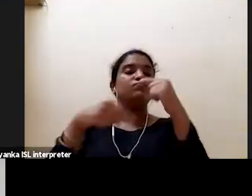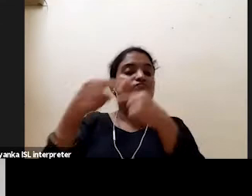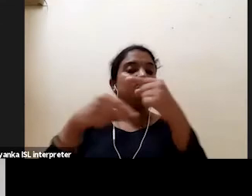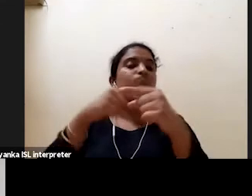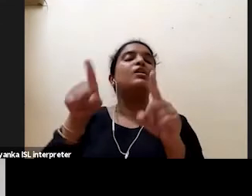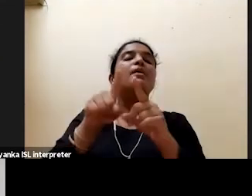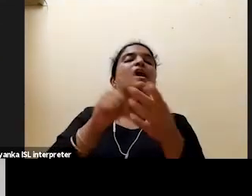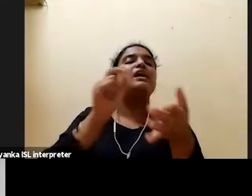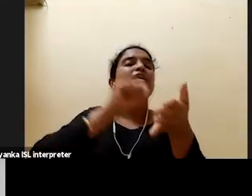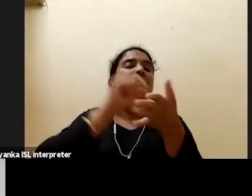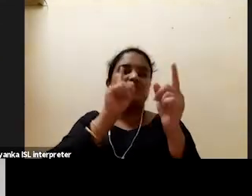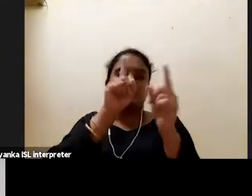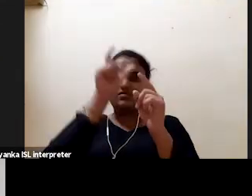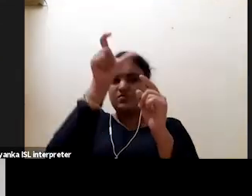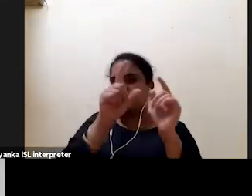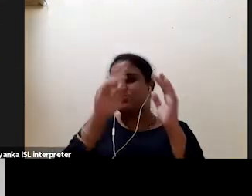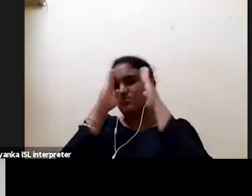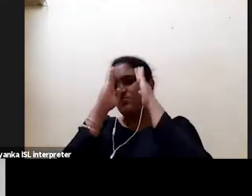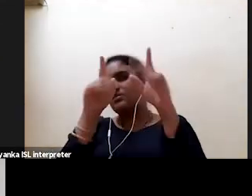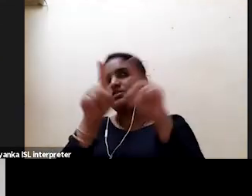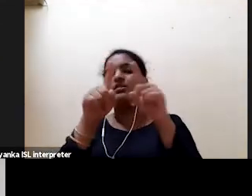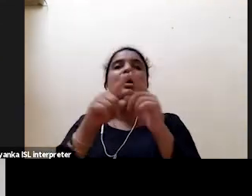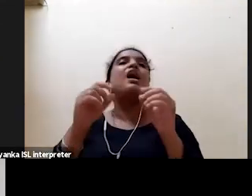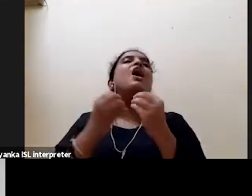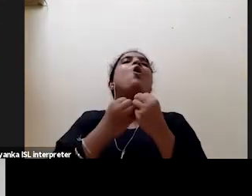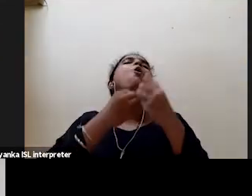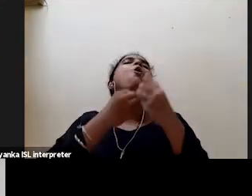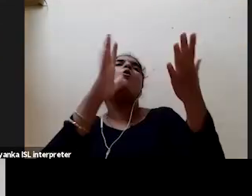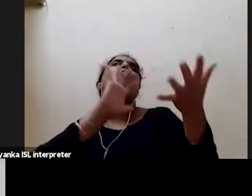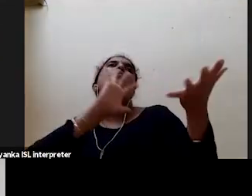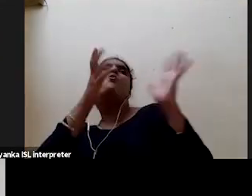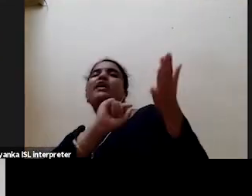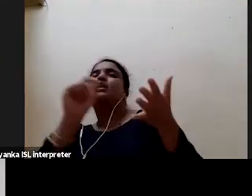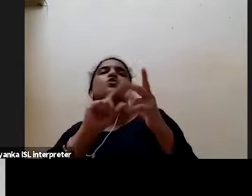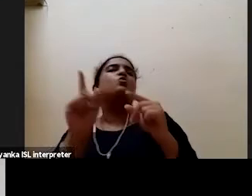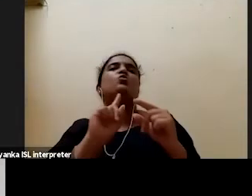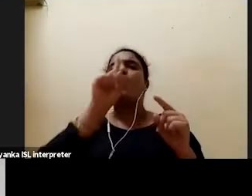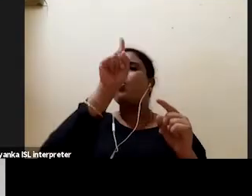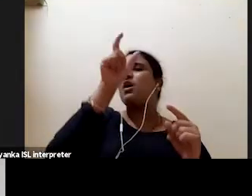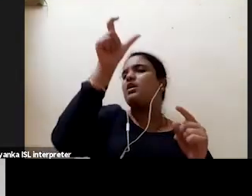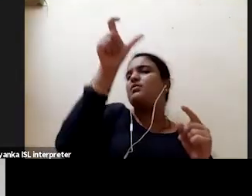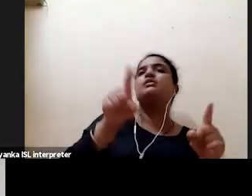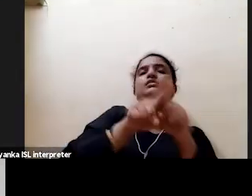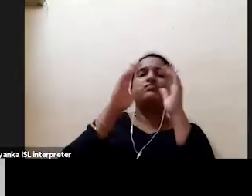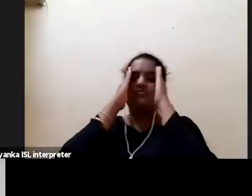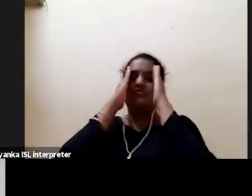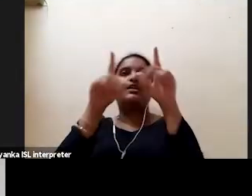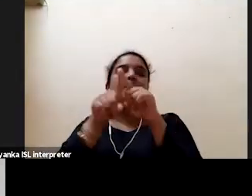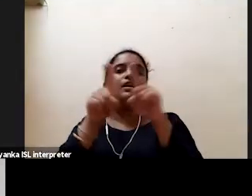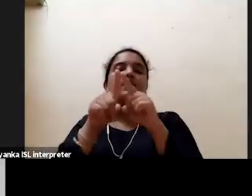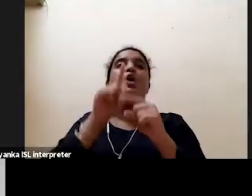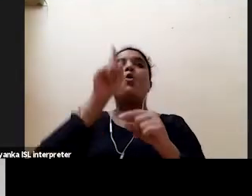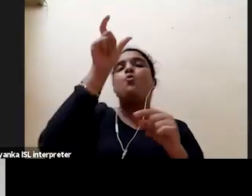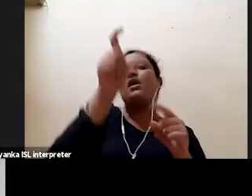as writing to that one person. Don't think like you're writing to the whole universe. Think of, when you're writing, address that